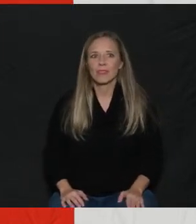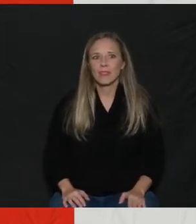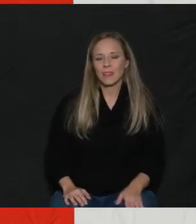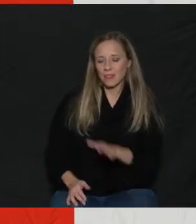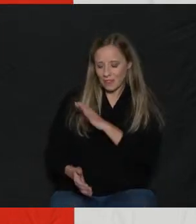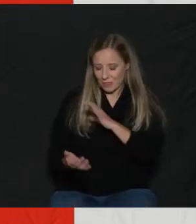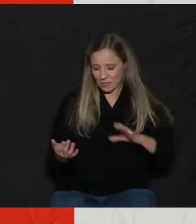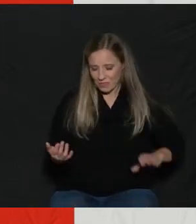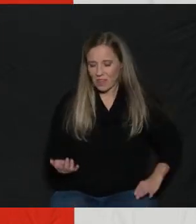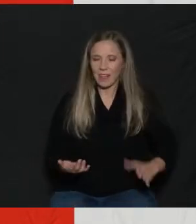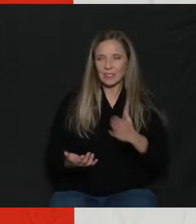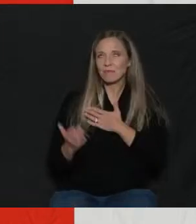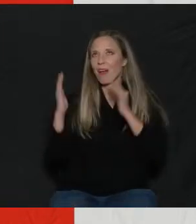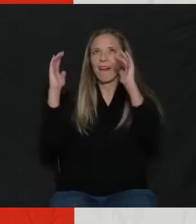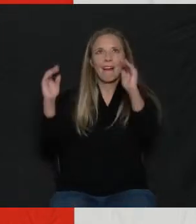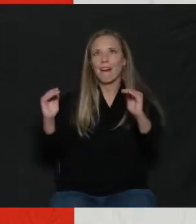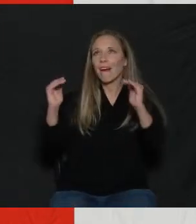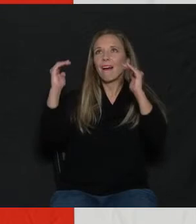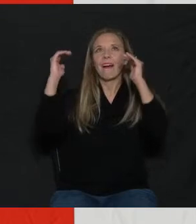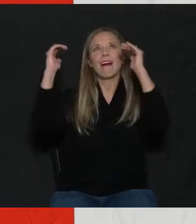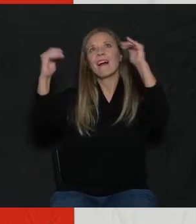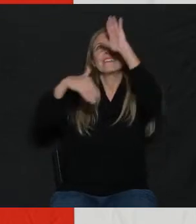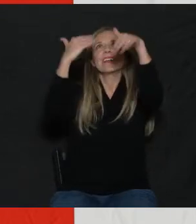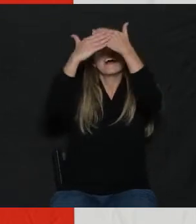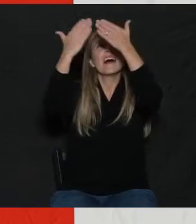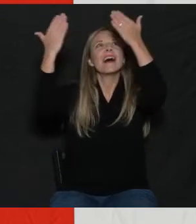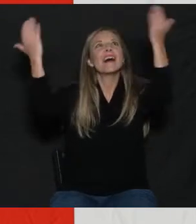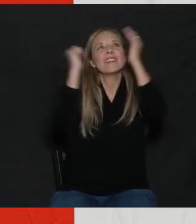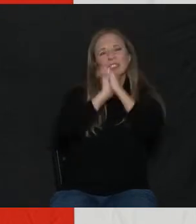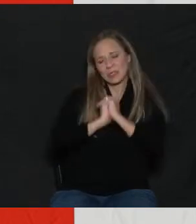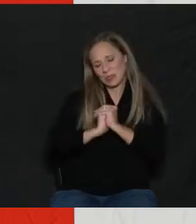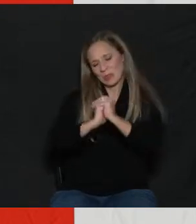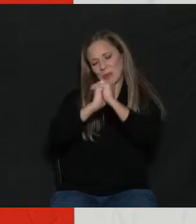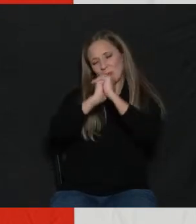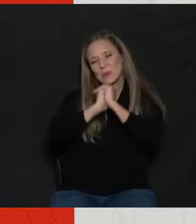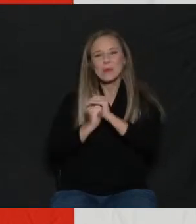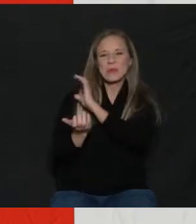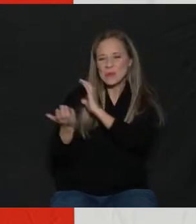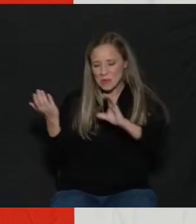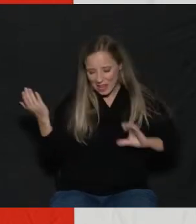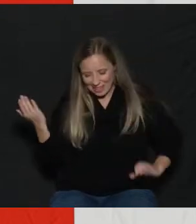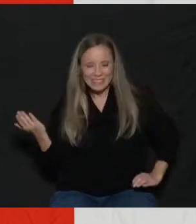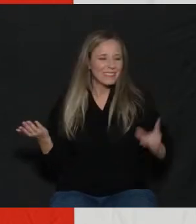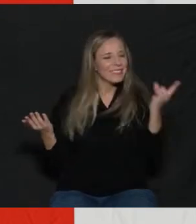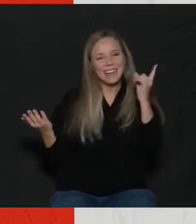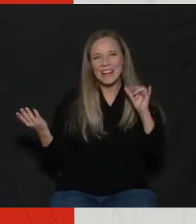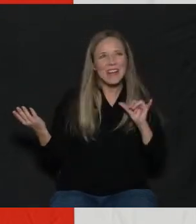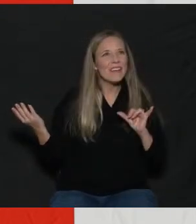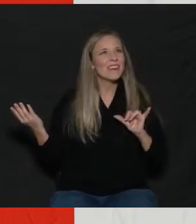Christ by highest heaven adored, Christ the